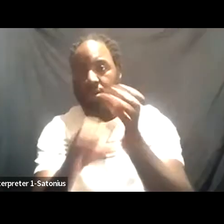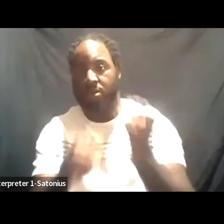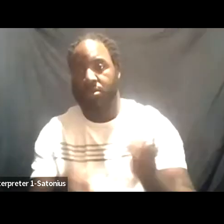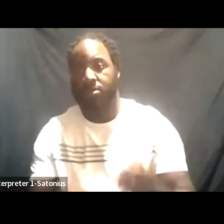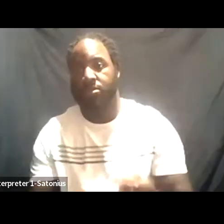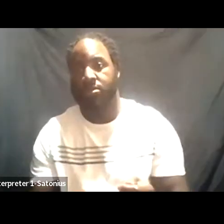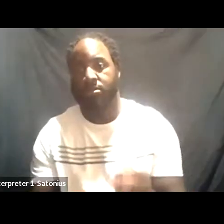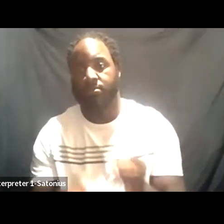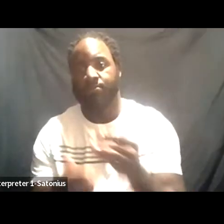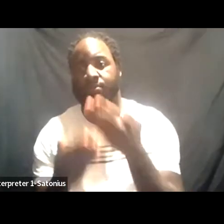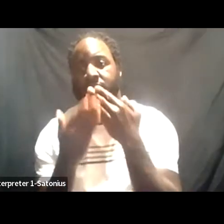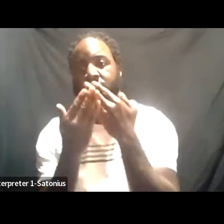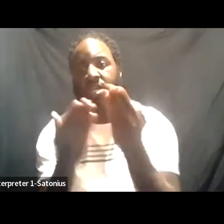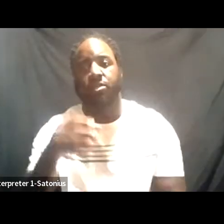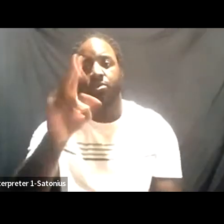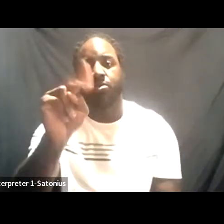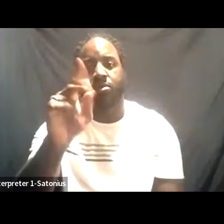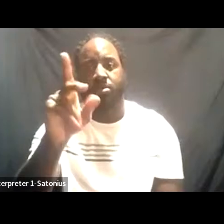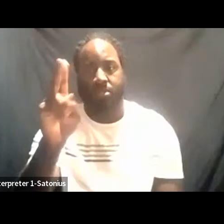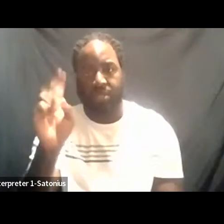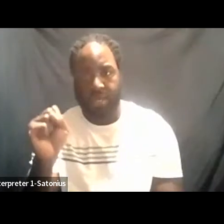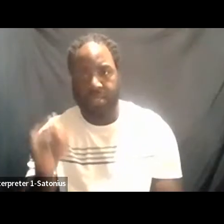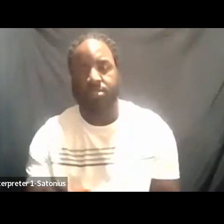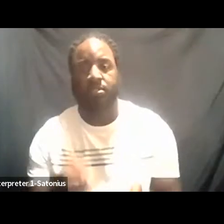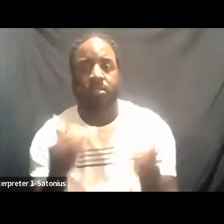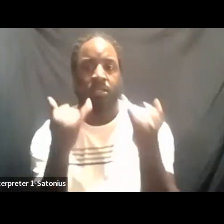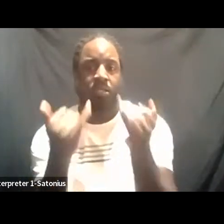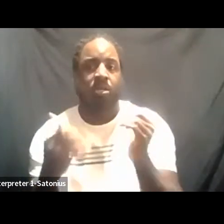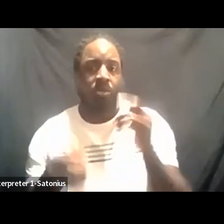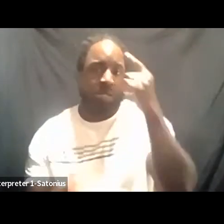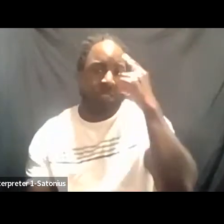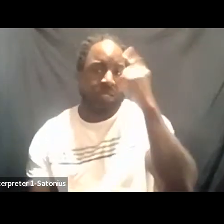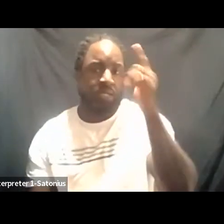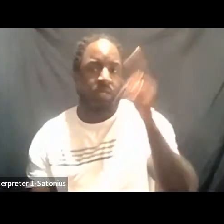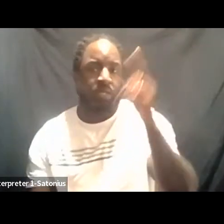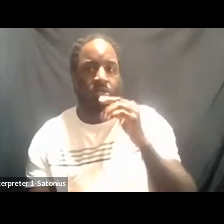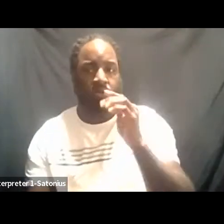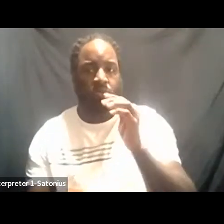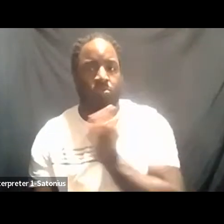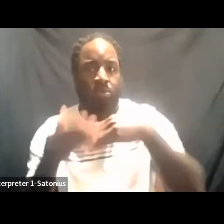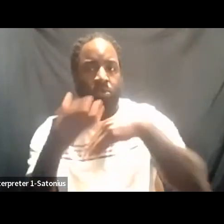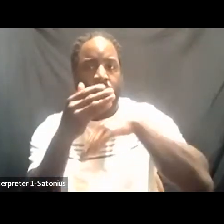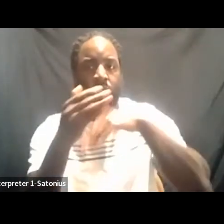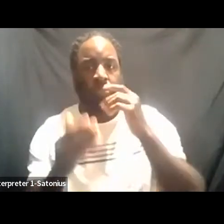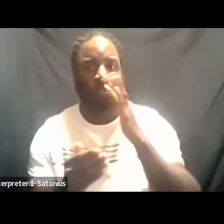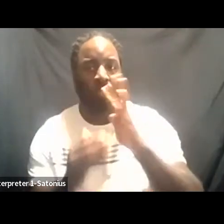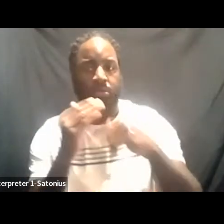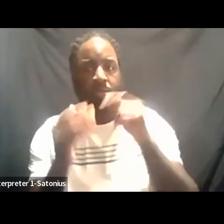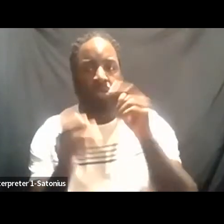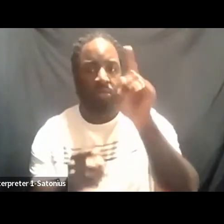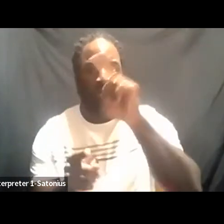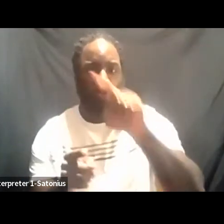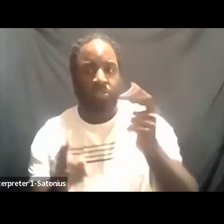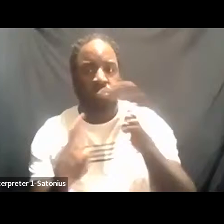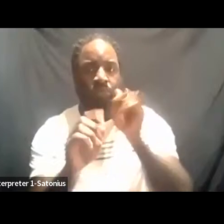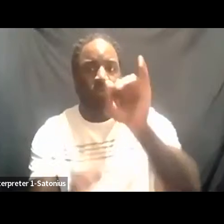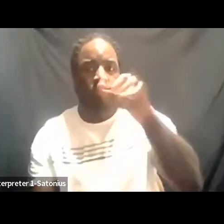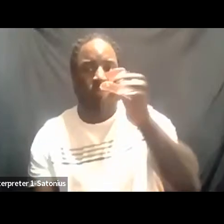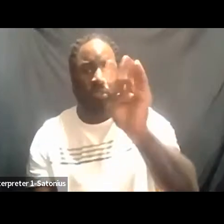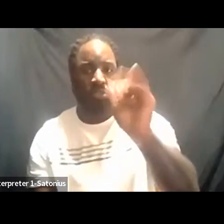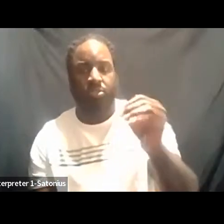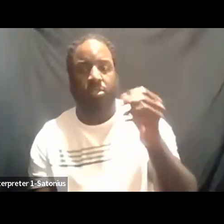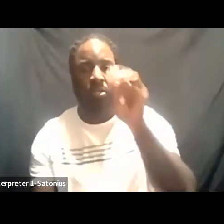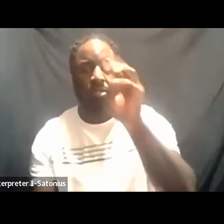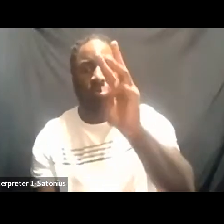Thank you so much, Nihilus. And now I think we'll go to a question from Jim Wright that's focused on